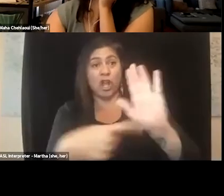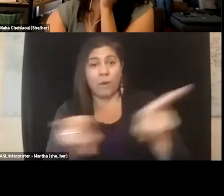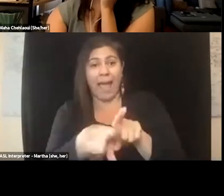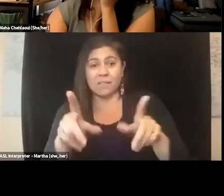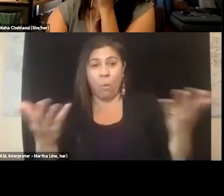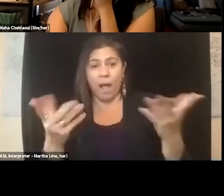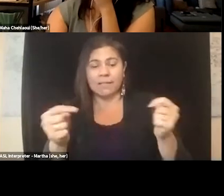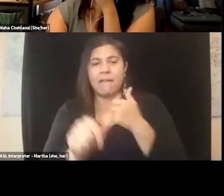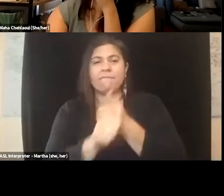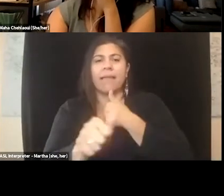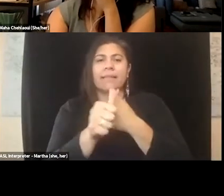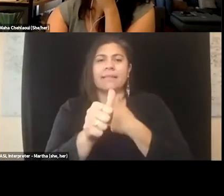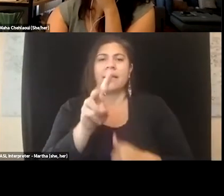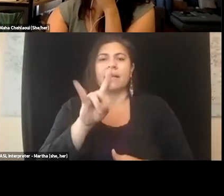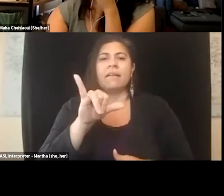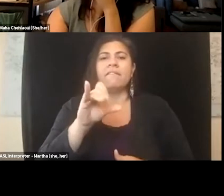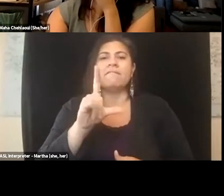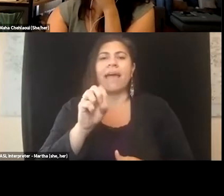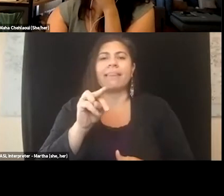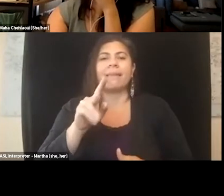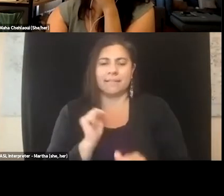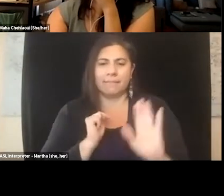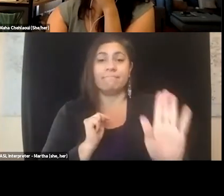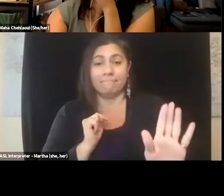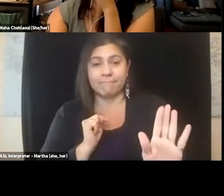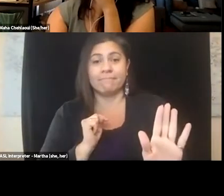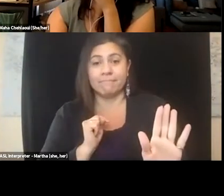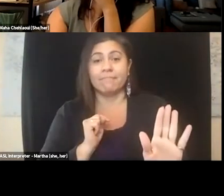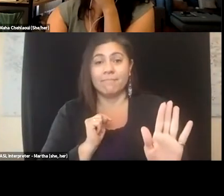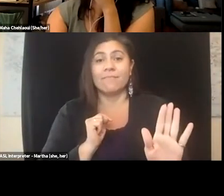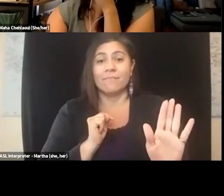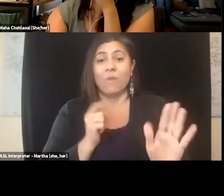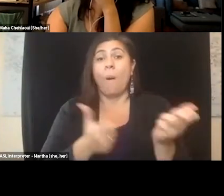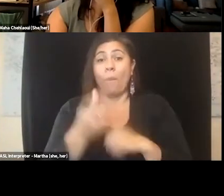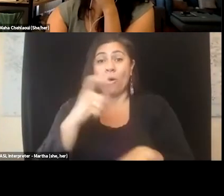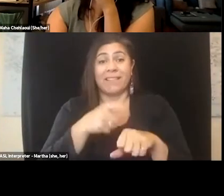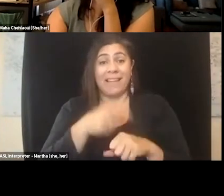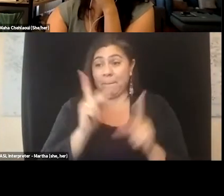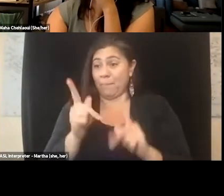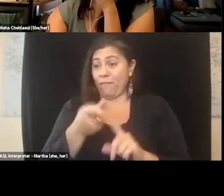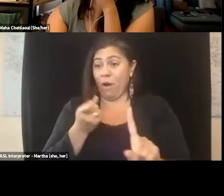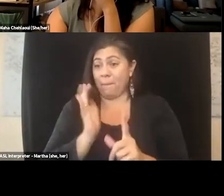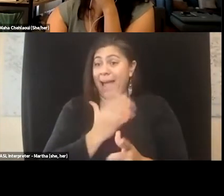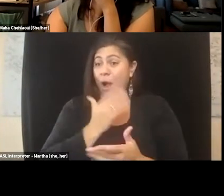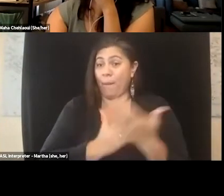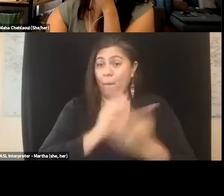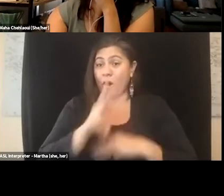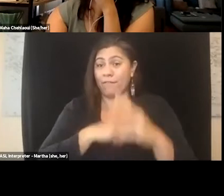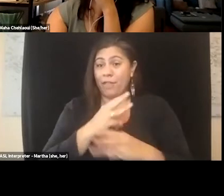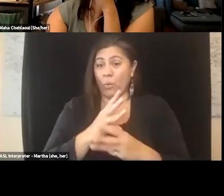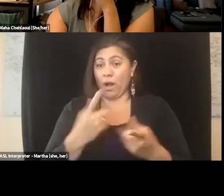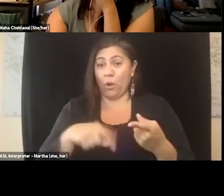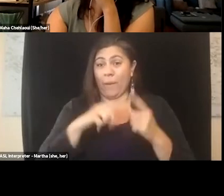was our 2018 report that we put out. So 78% of the time that people from our part of the world are seen on screen, we are